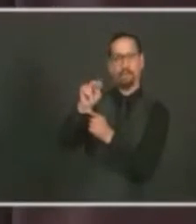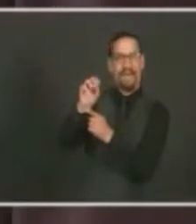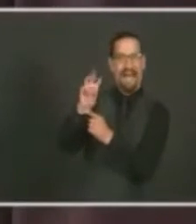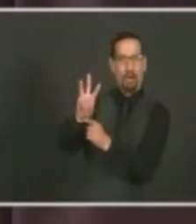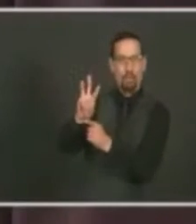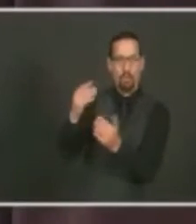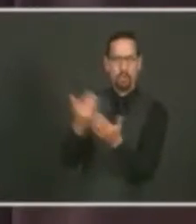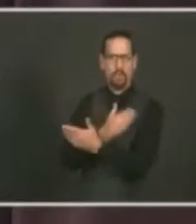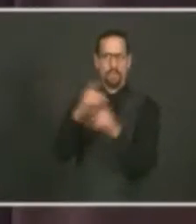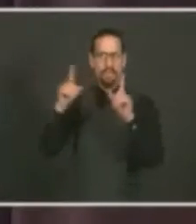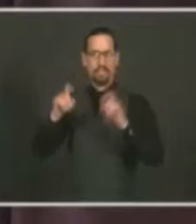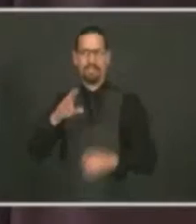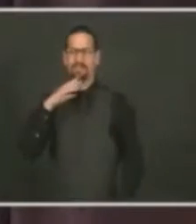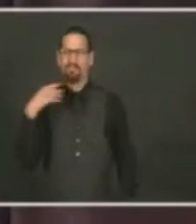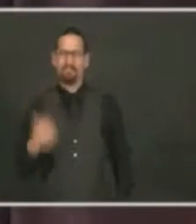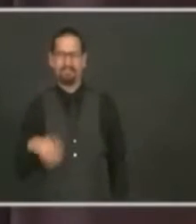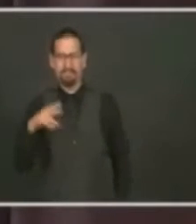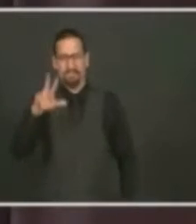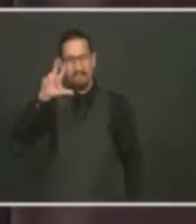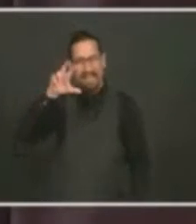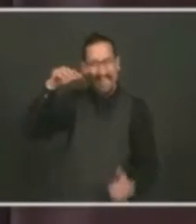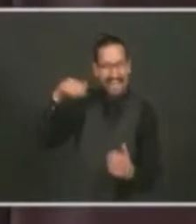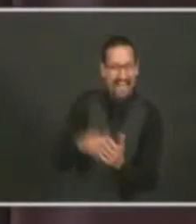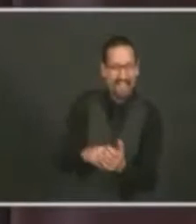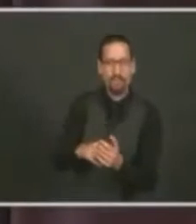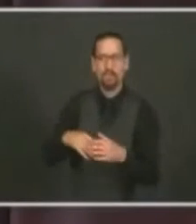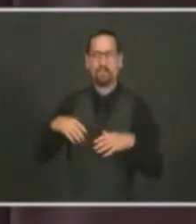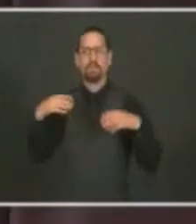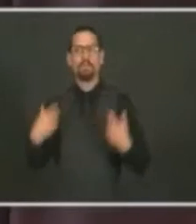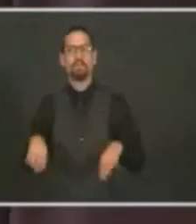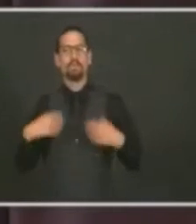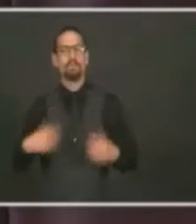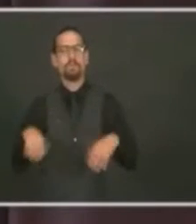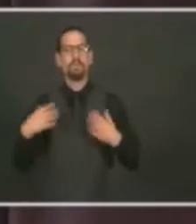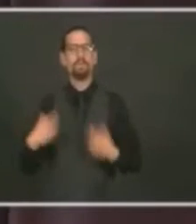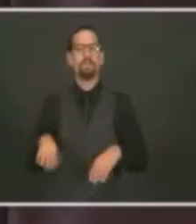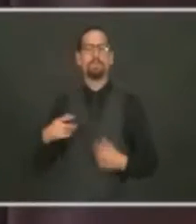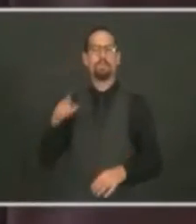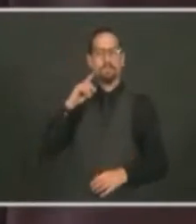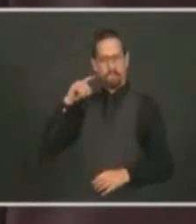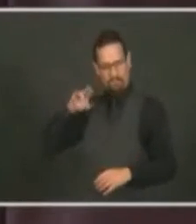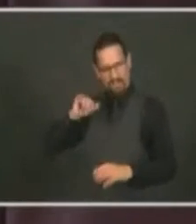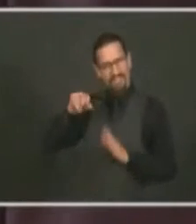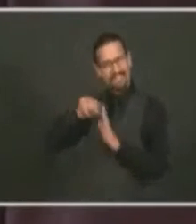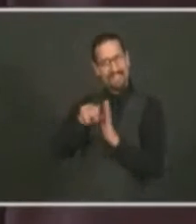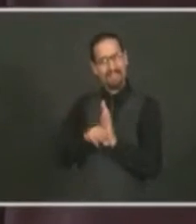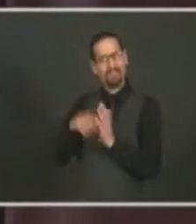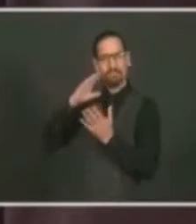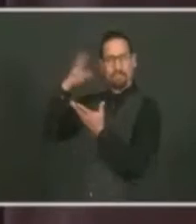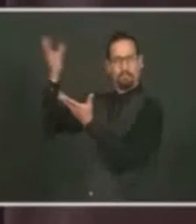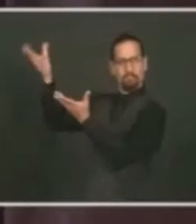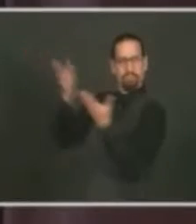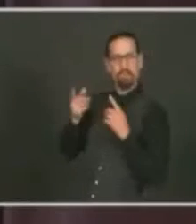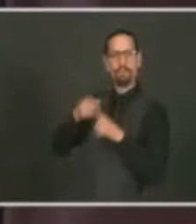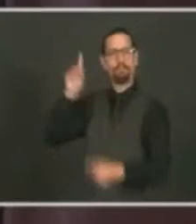great news. So 300,000 tests of the Binax now for Rhode Island from the federal government.